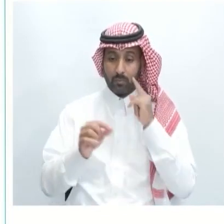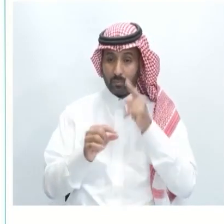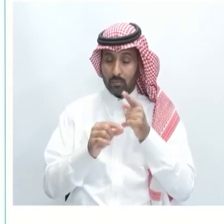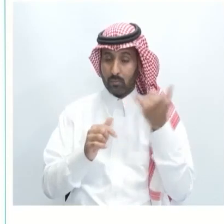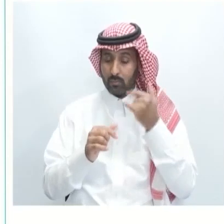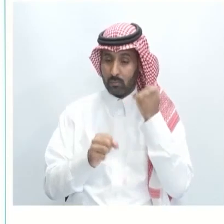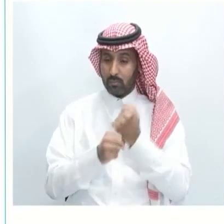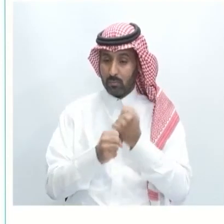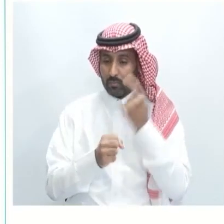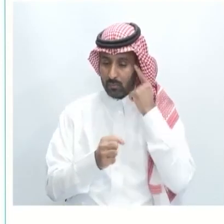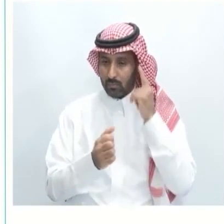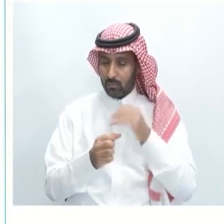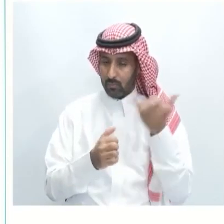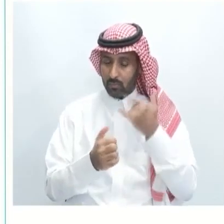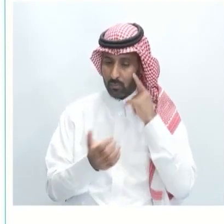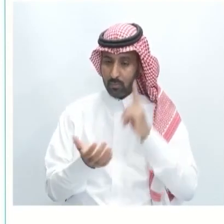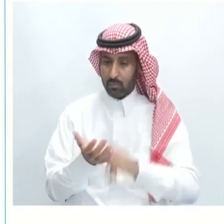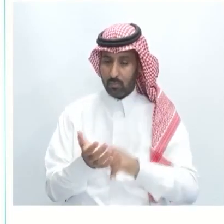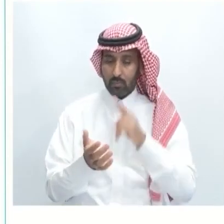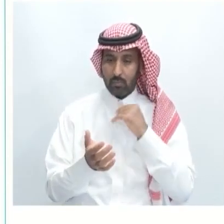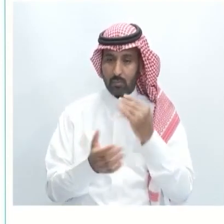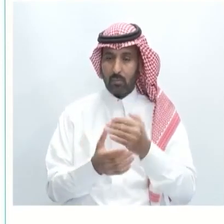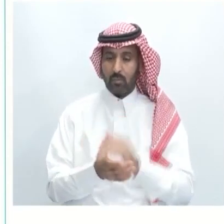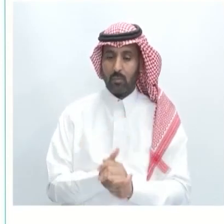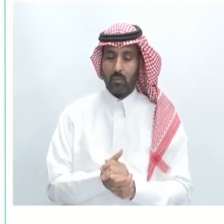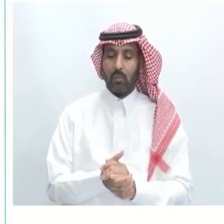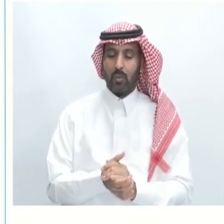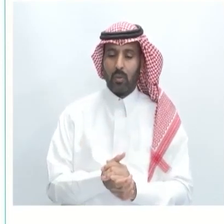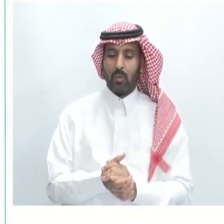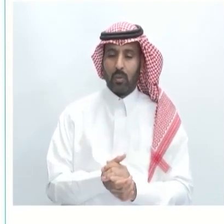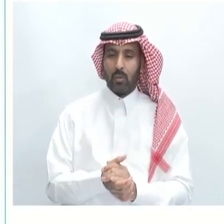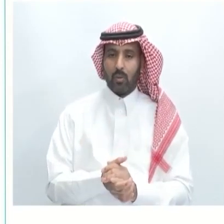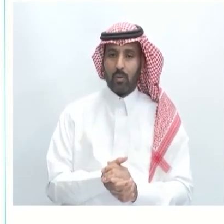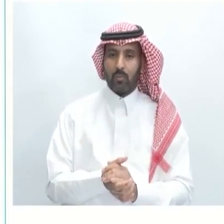the most important decisions we make in our lives.